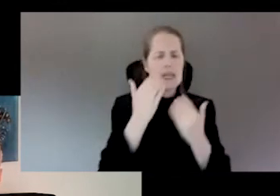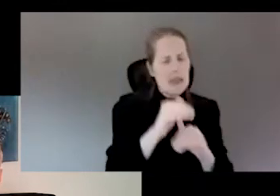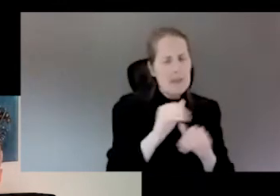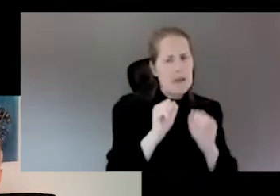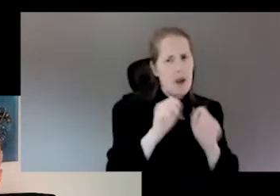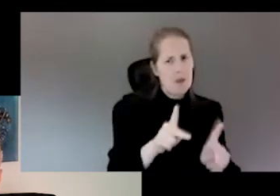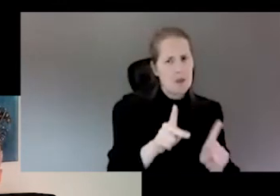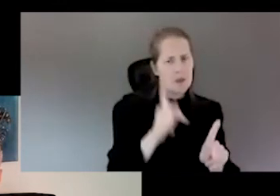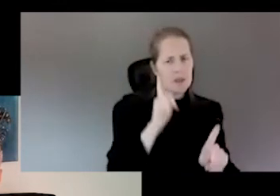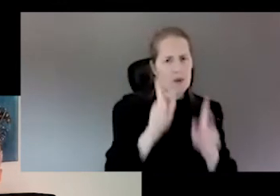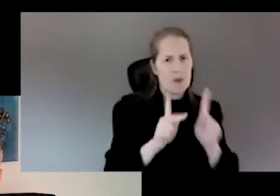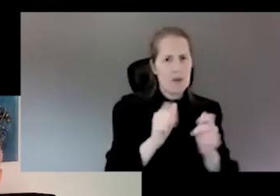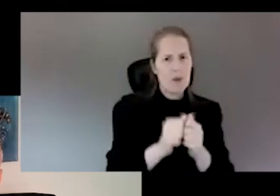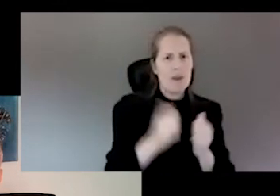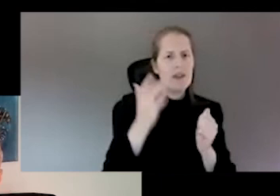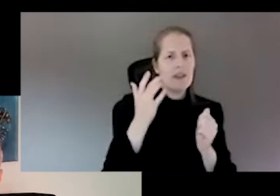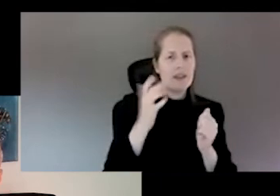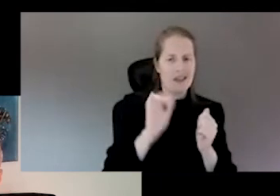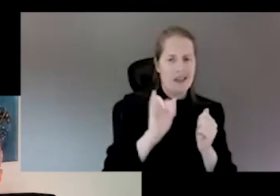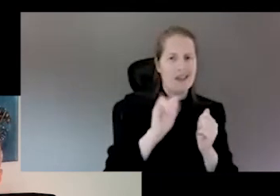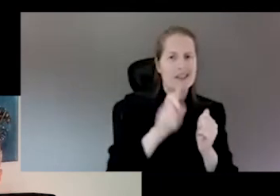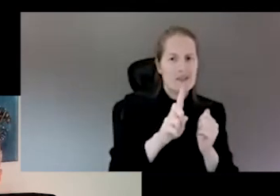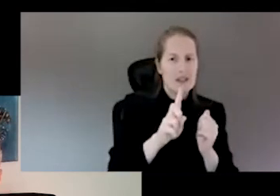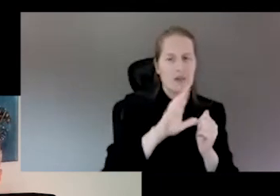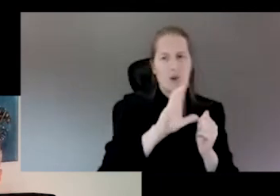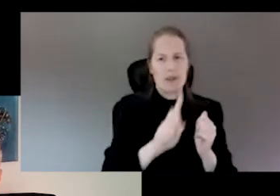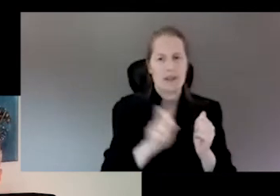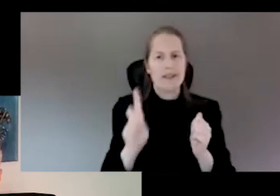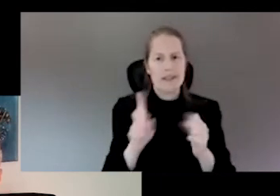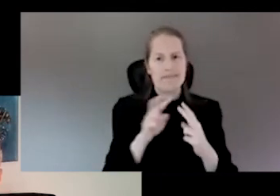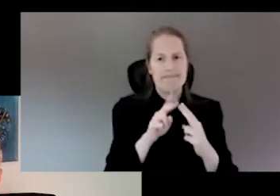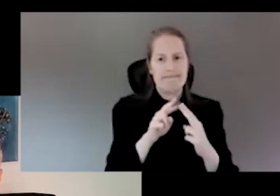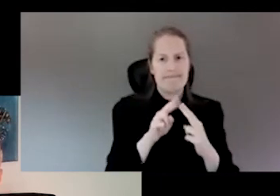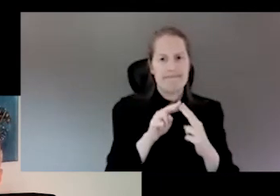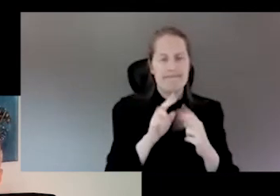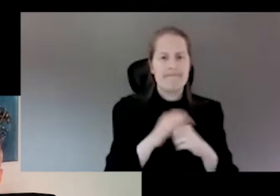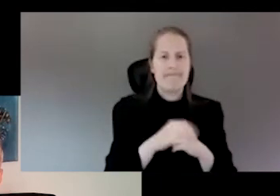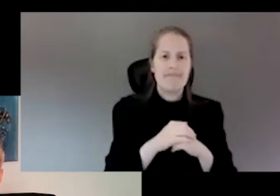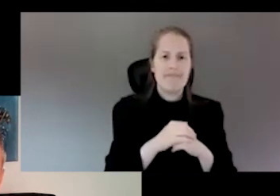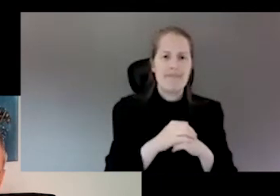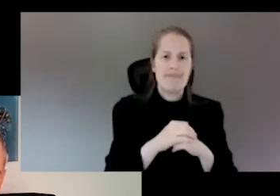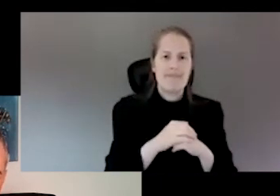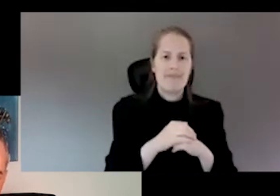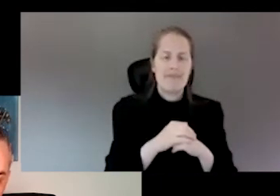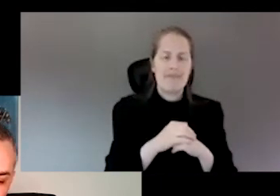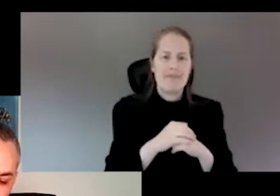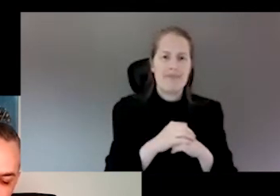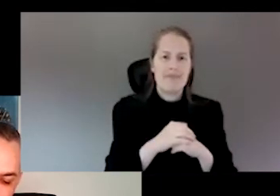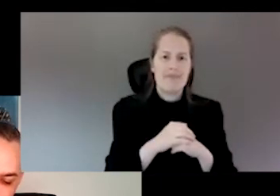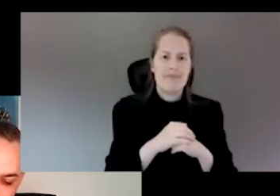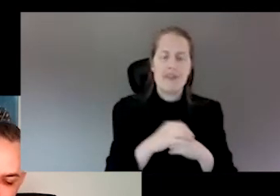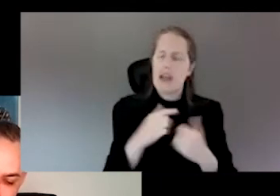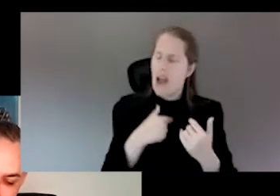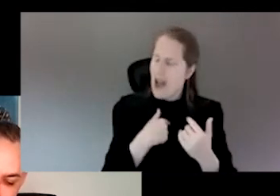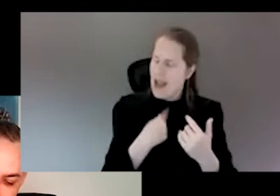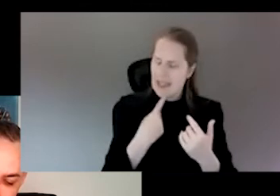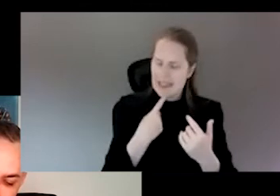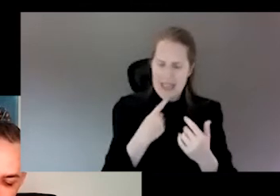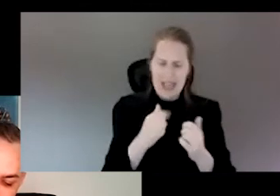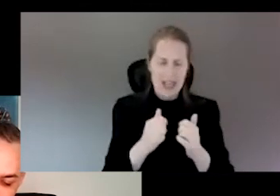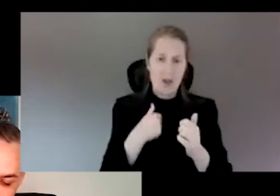people with intellectual and developmental disabilities. And of course, I do say this with the entire respect, I am one of